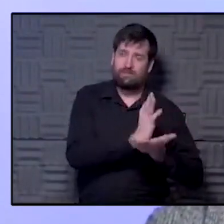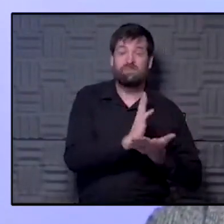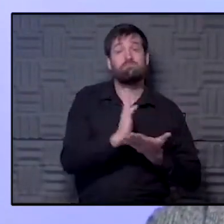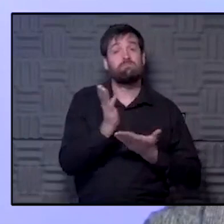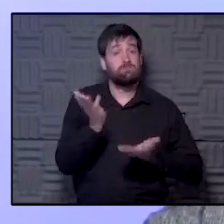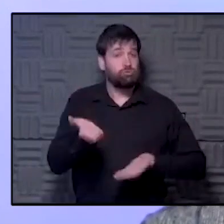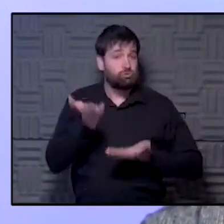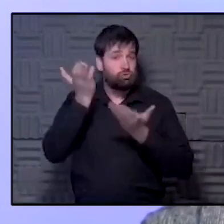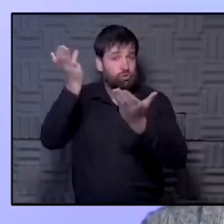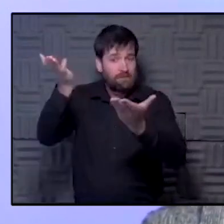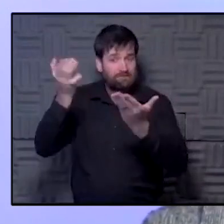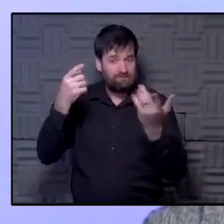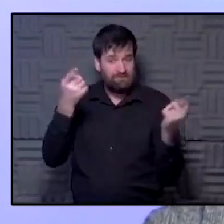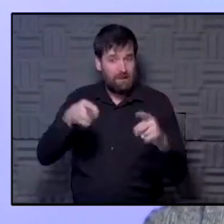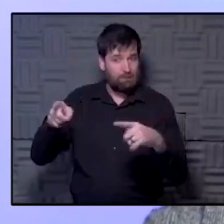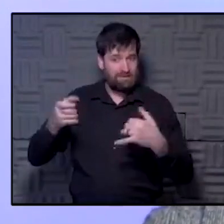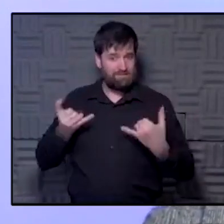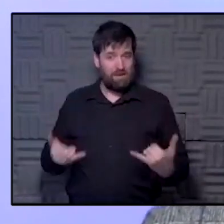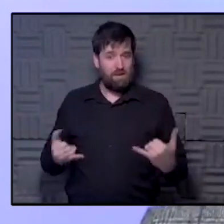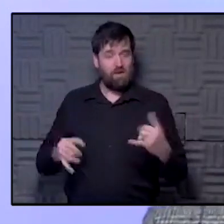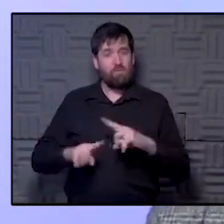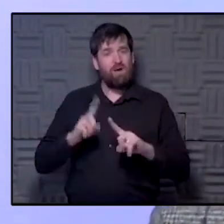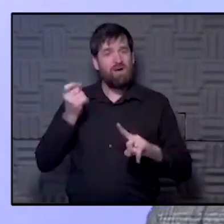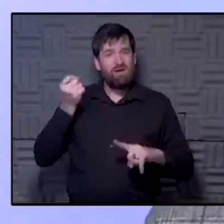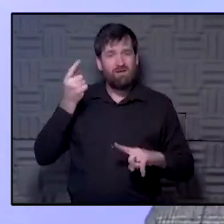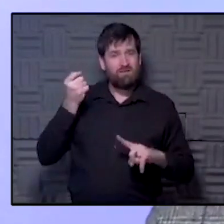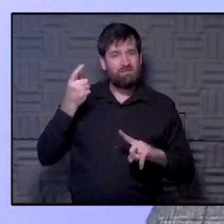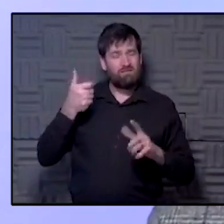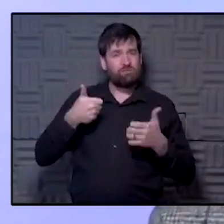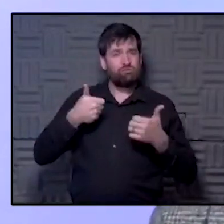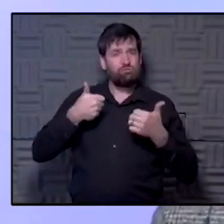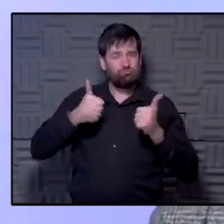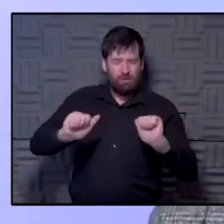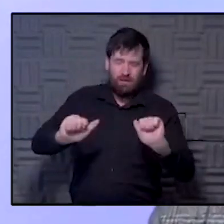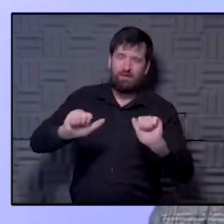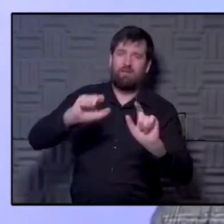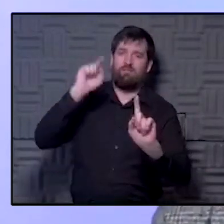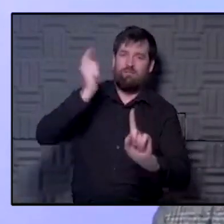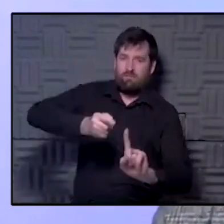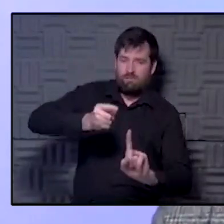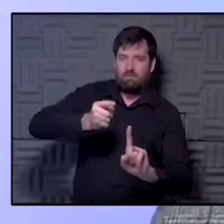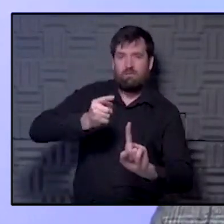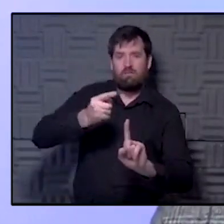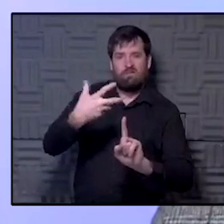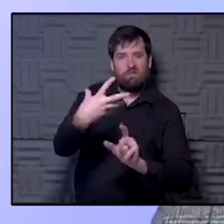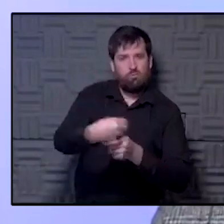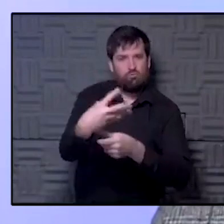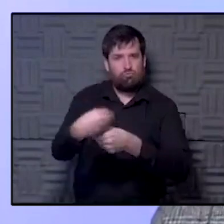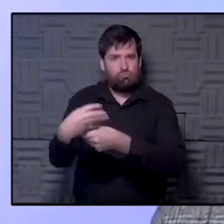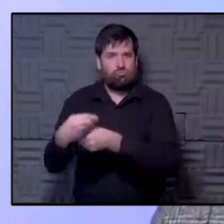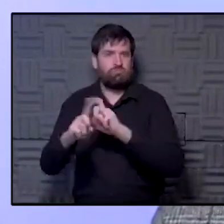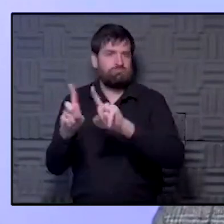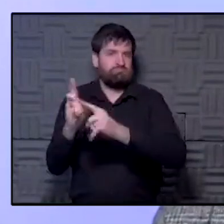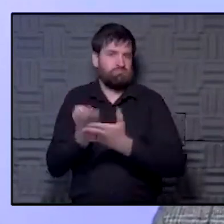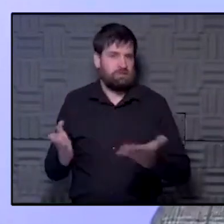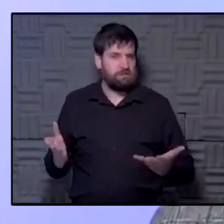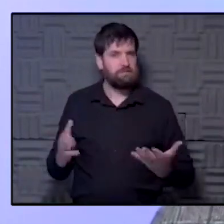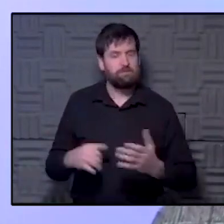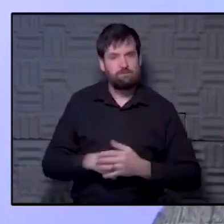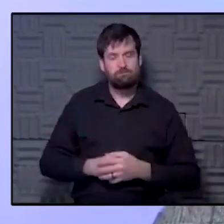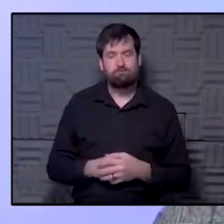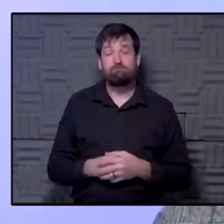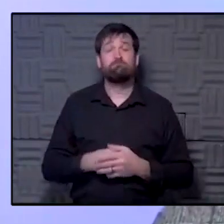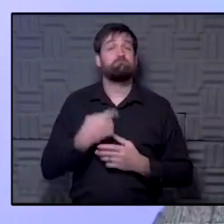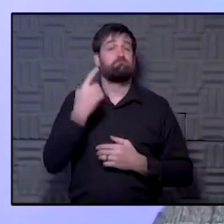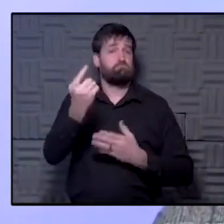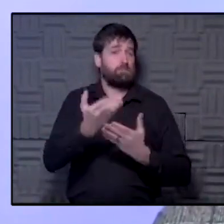suggestion that that's gone on with this pandemic, but I think we've really tried hard to factor in different things as we go along. And so, you know, one of